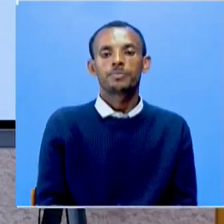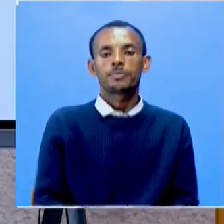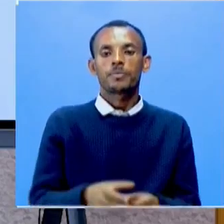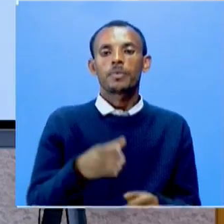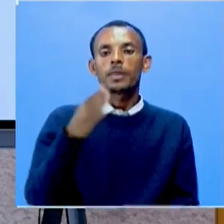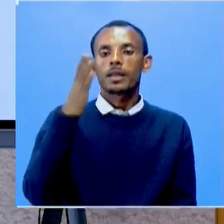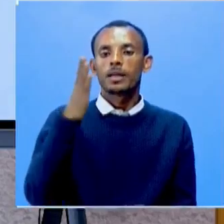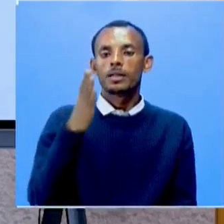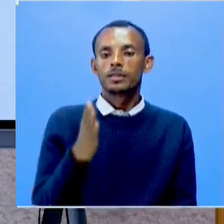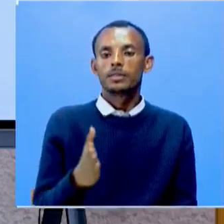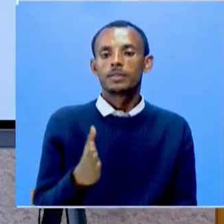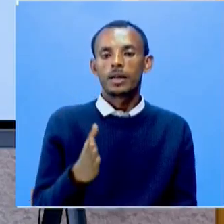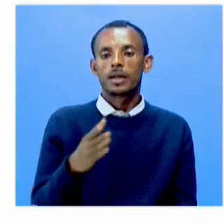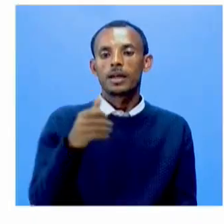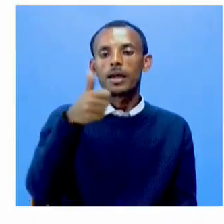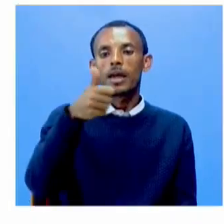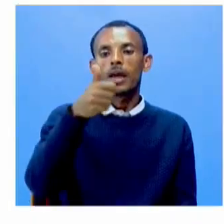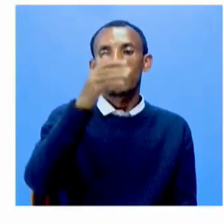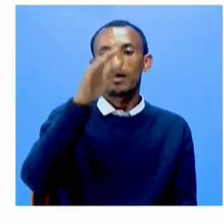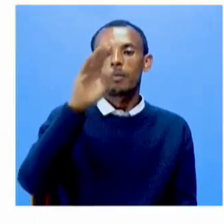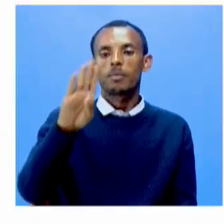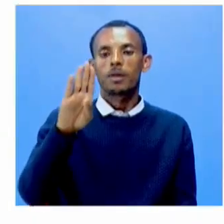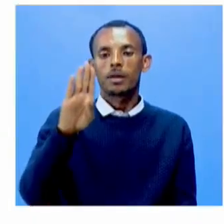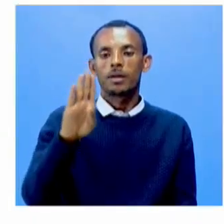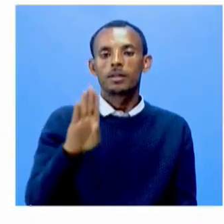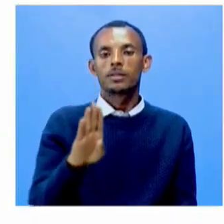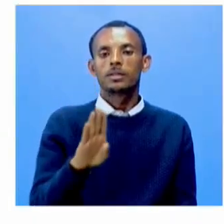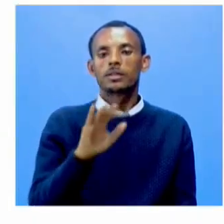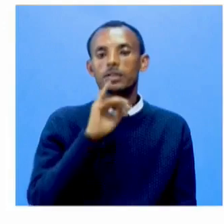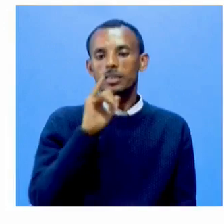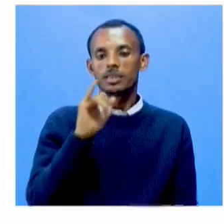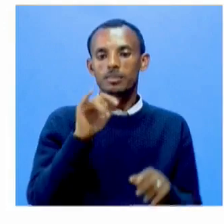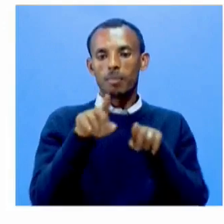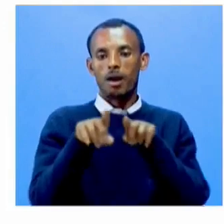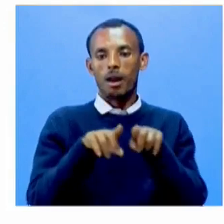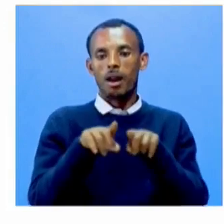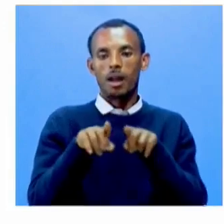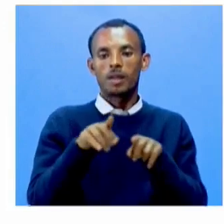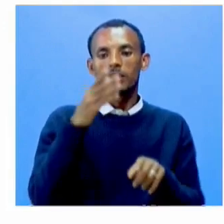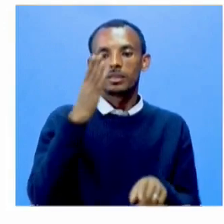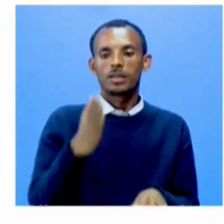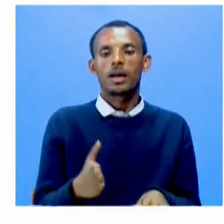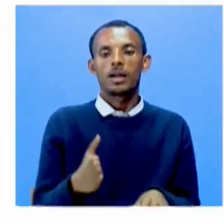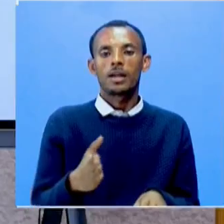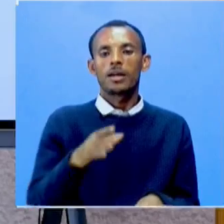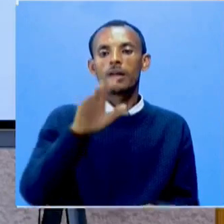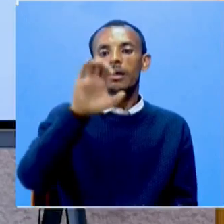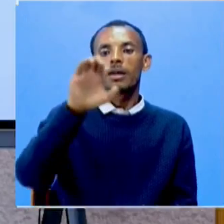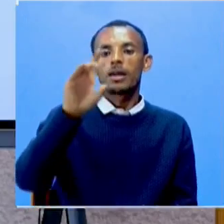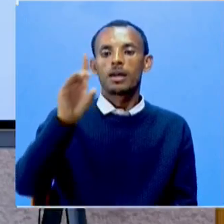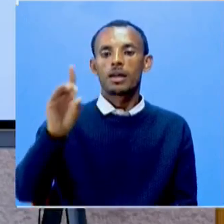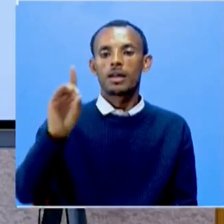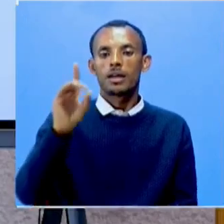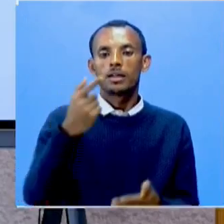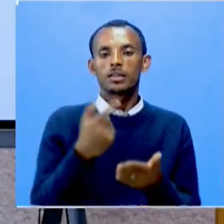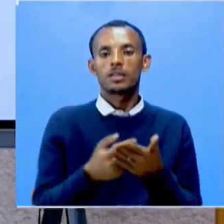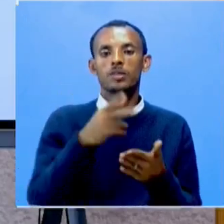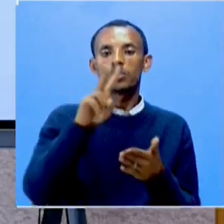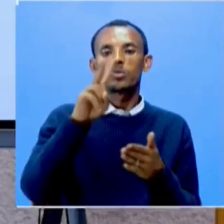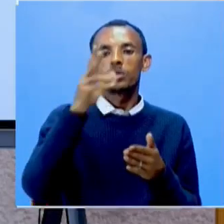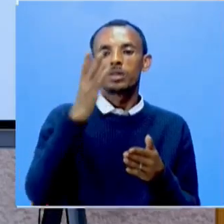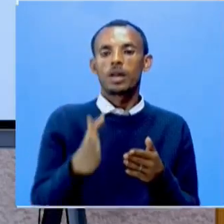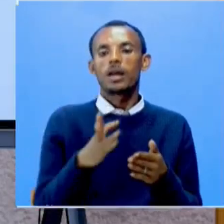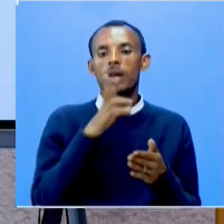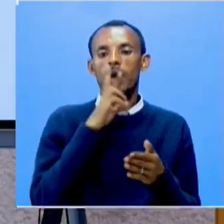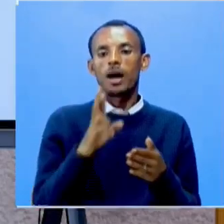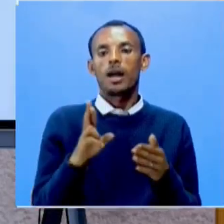Side AB is parallel to side ED. These two sides are